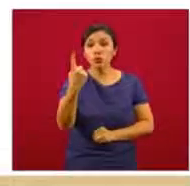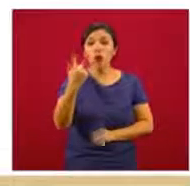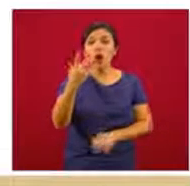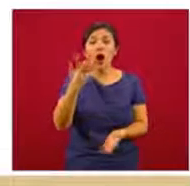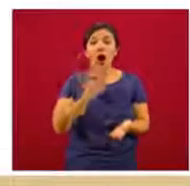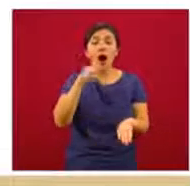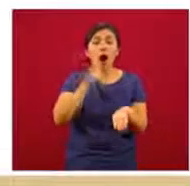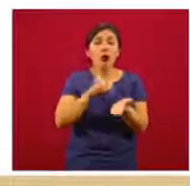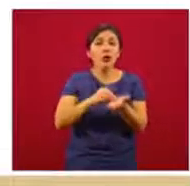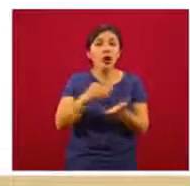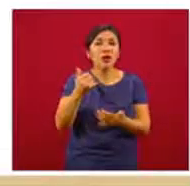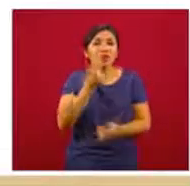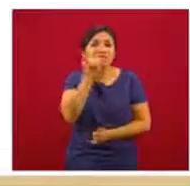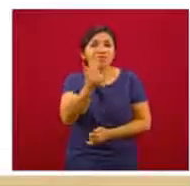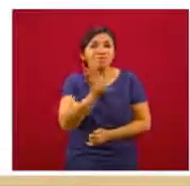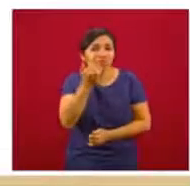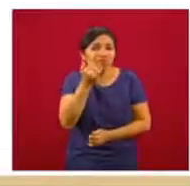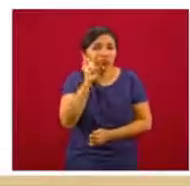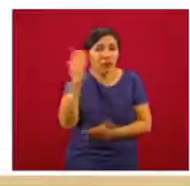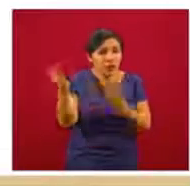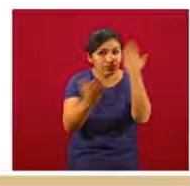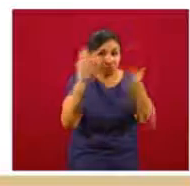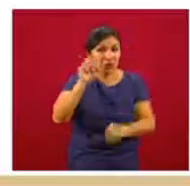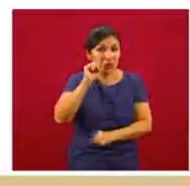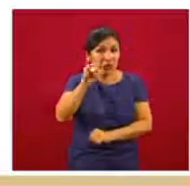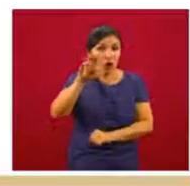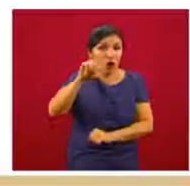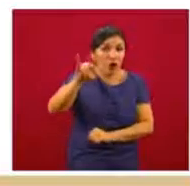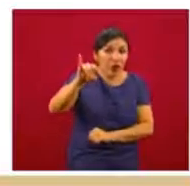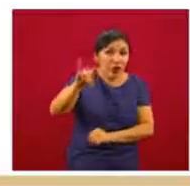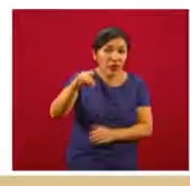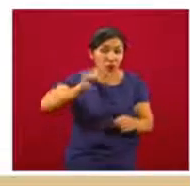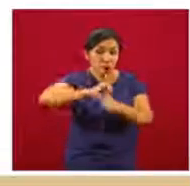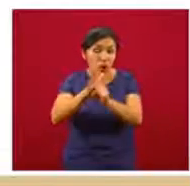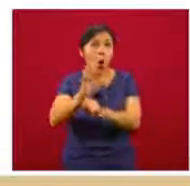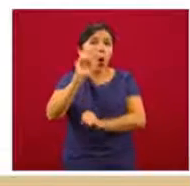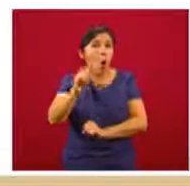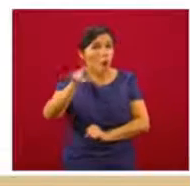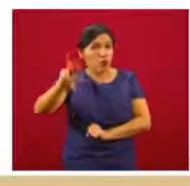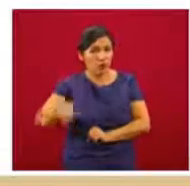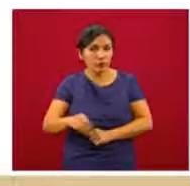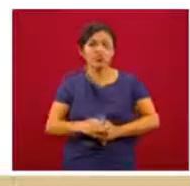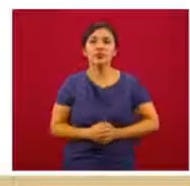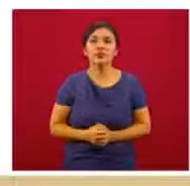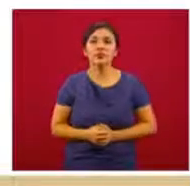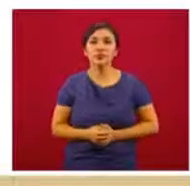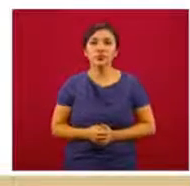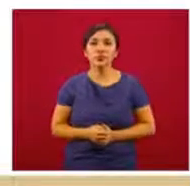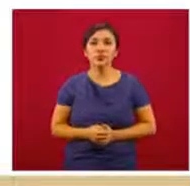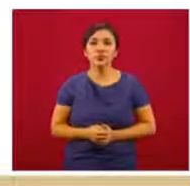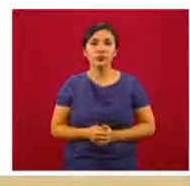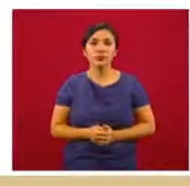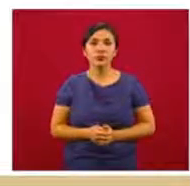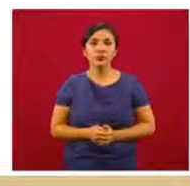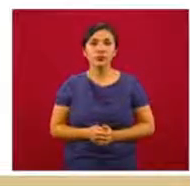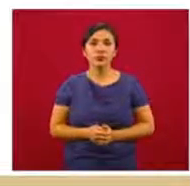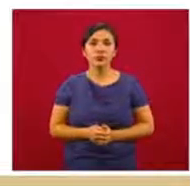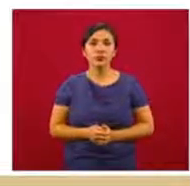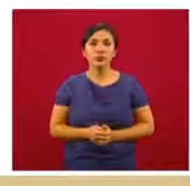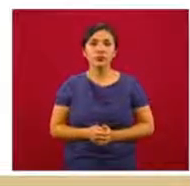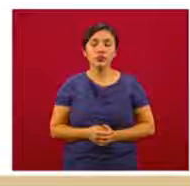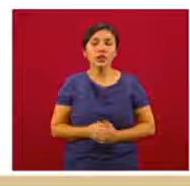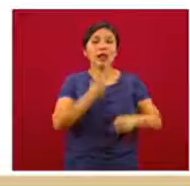showing on this chart. 801 are now under the process of analysis for confirmation